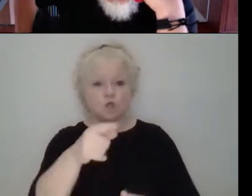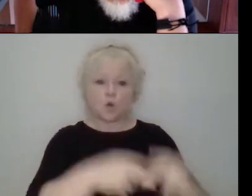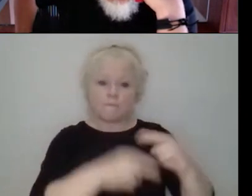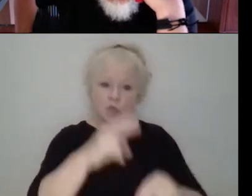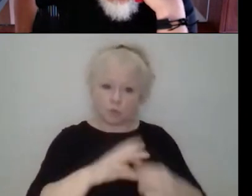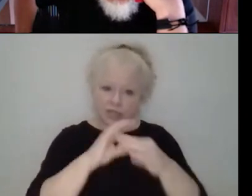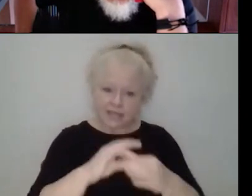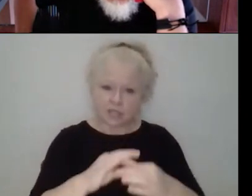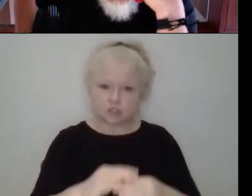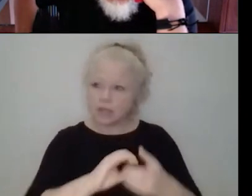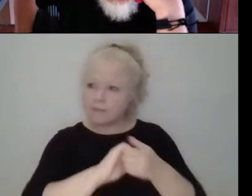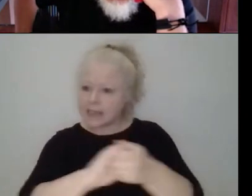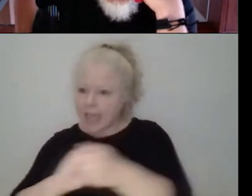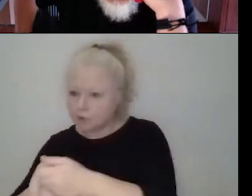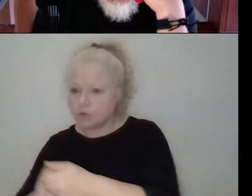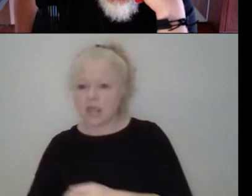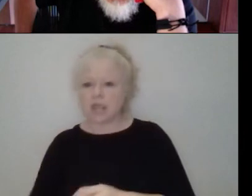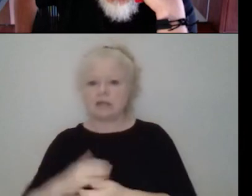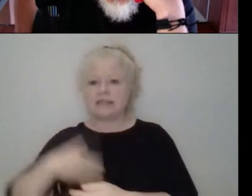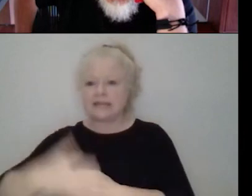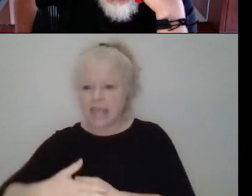to happen, and then the next thing happens.